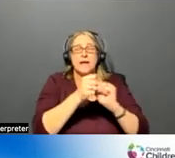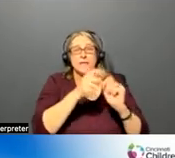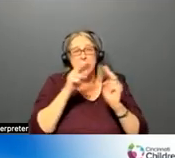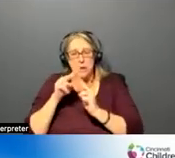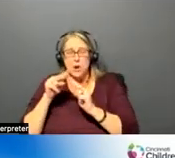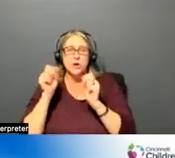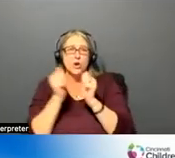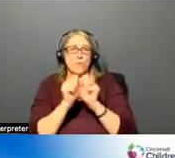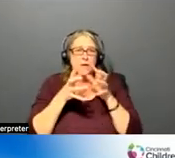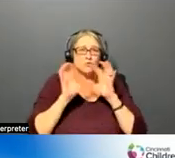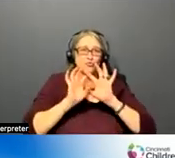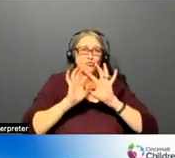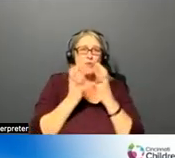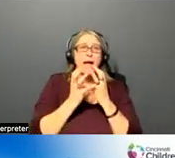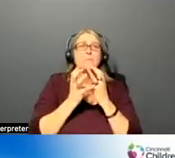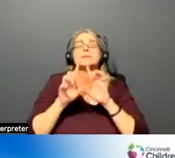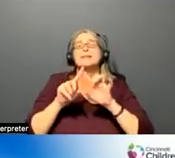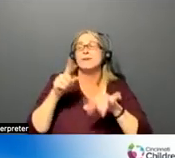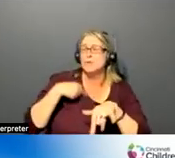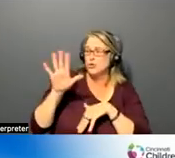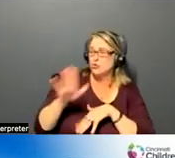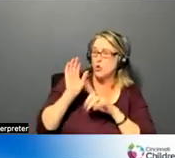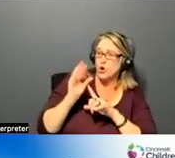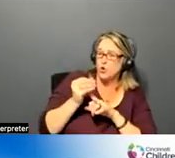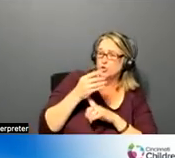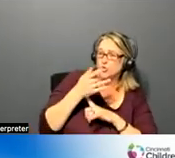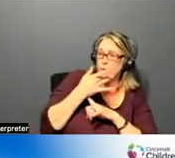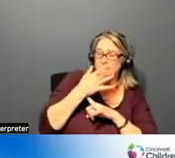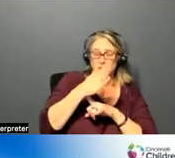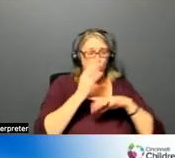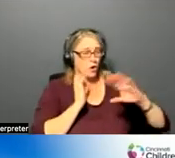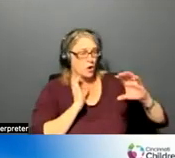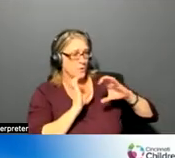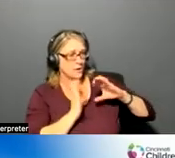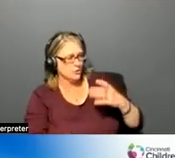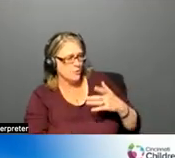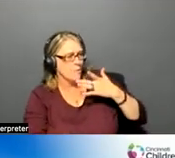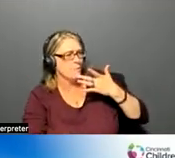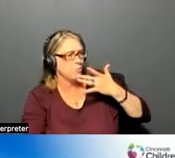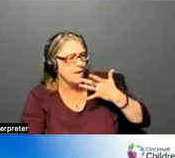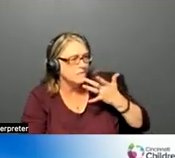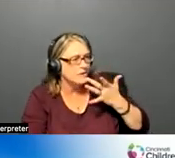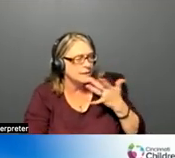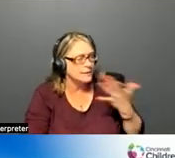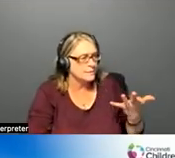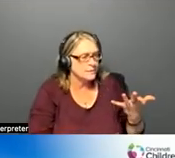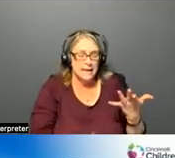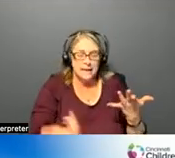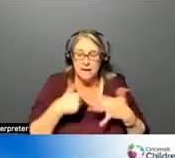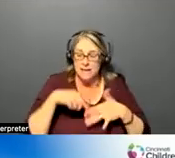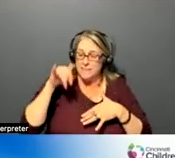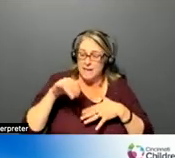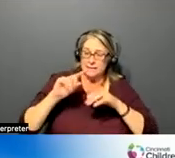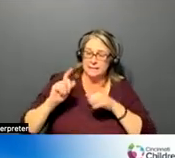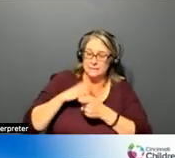to see what their cultural preferences are, what their communications are, and then even within specific